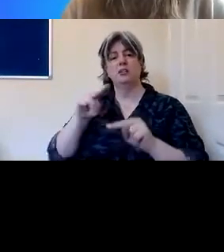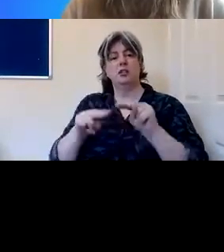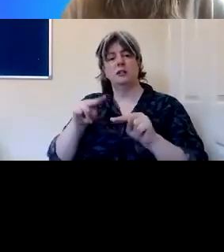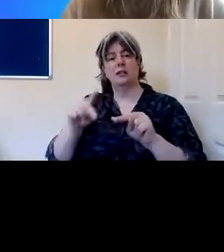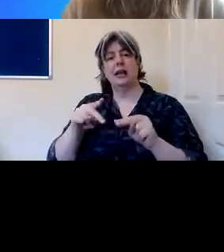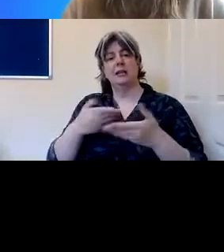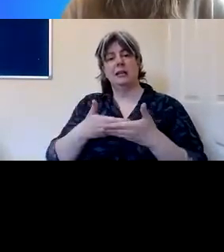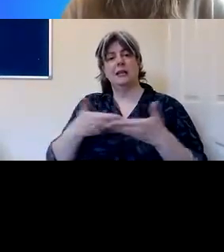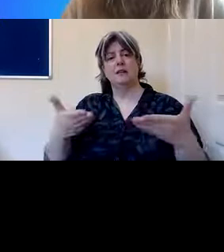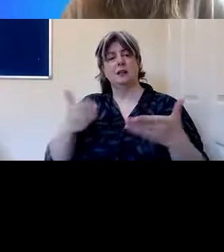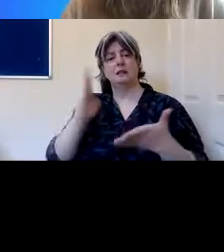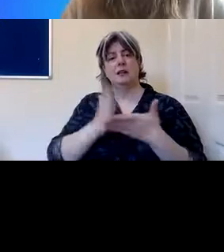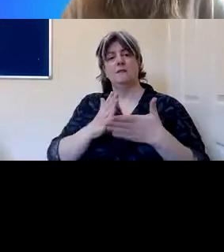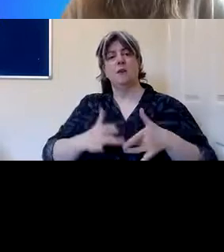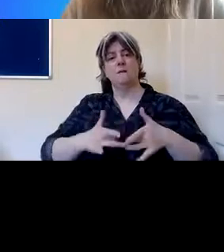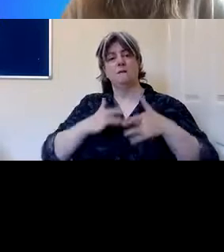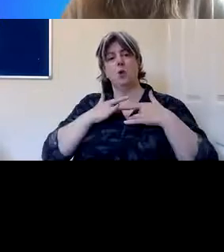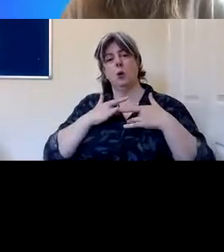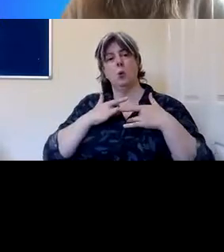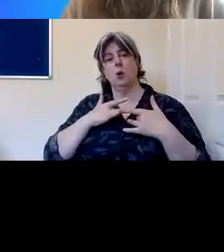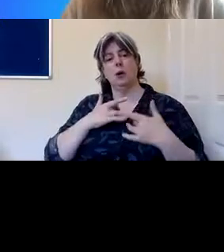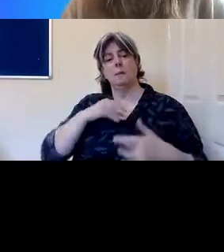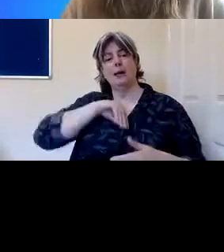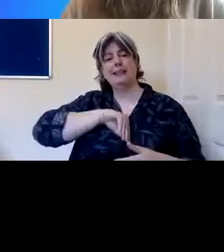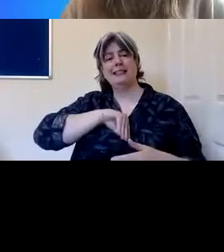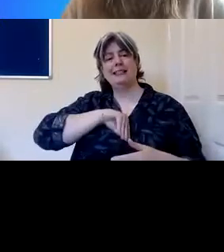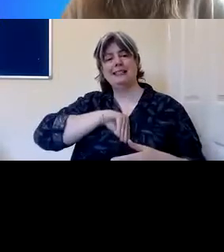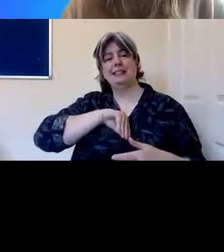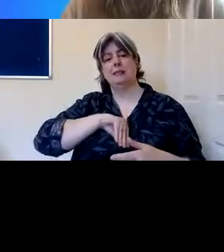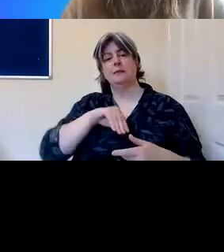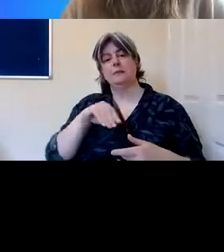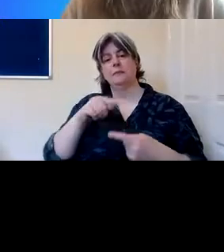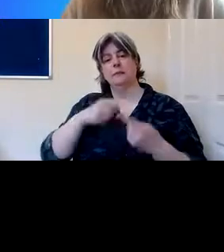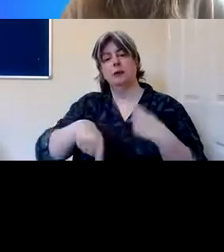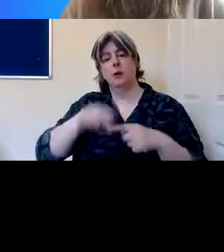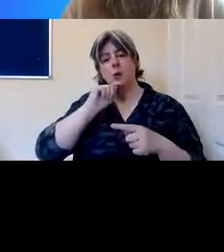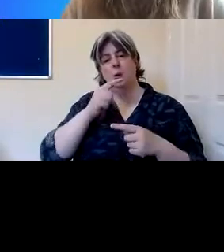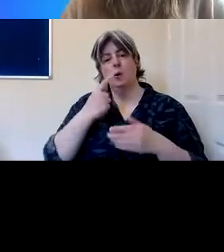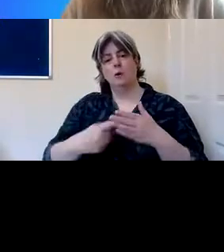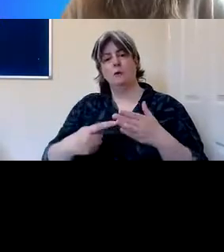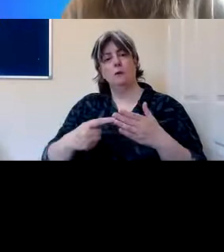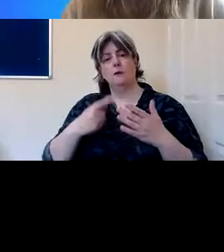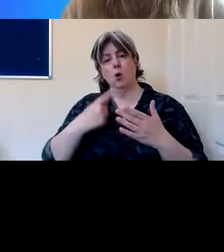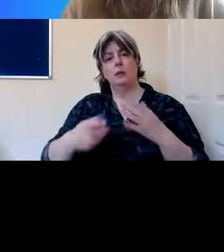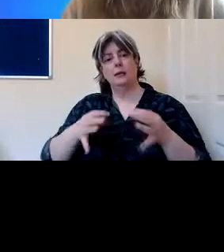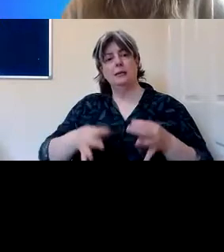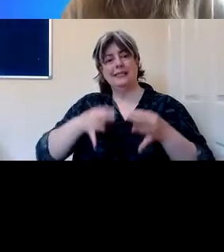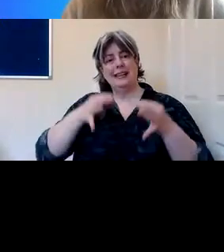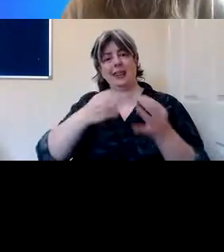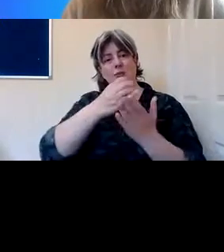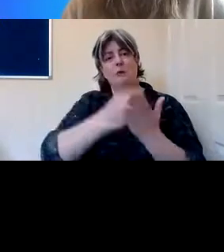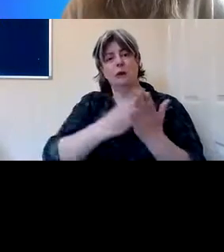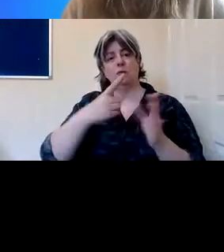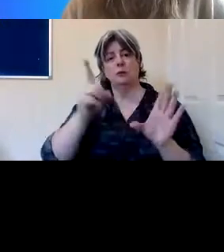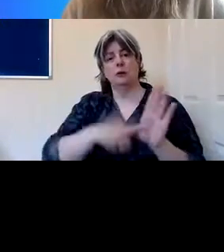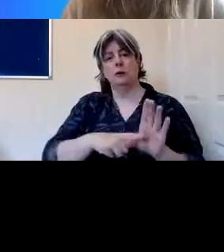definitive view. My instinct is that we've already delayed the new curriculum coming in by a year in response to the request. Sorry